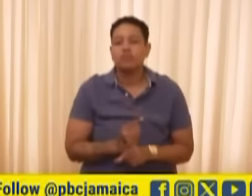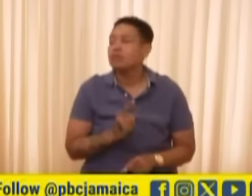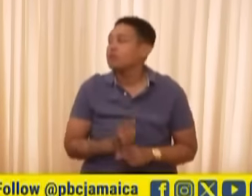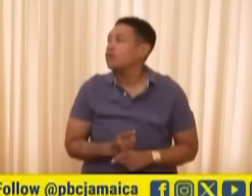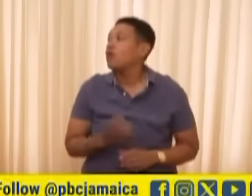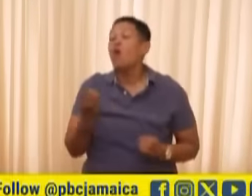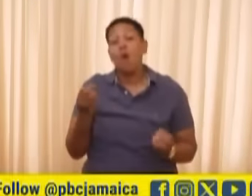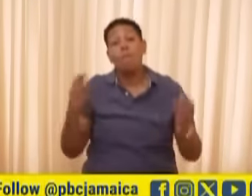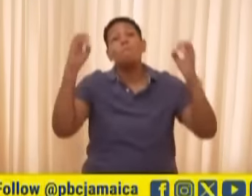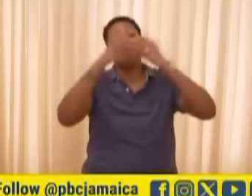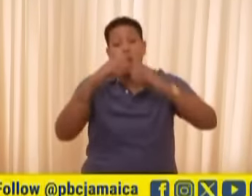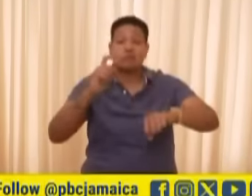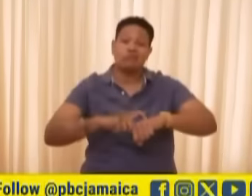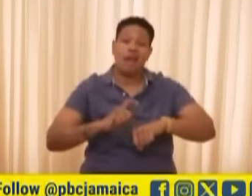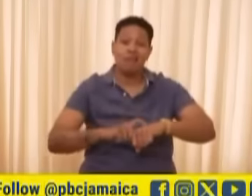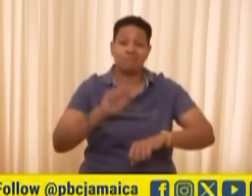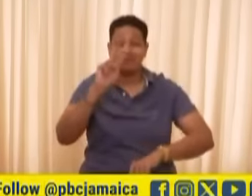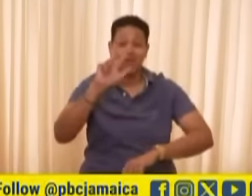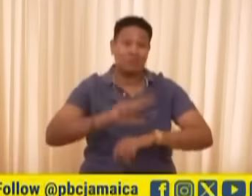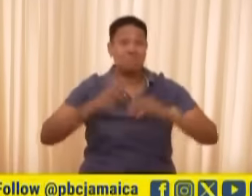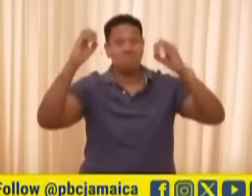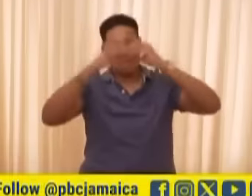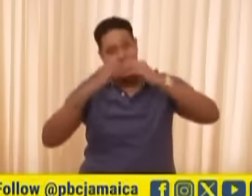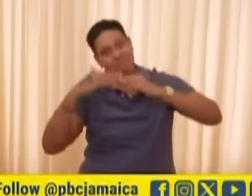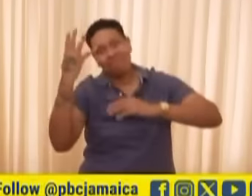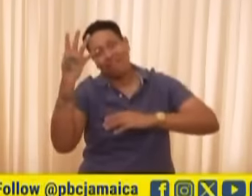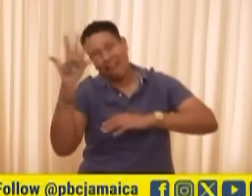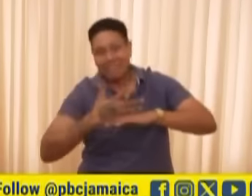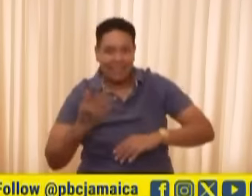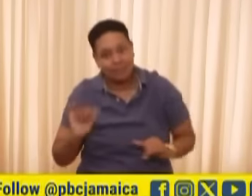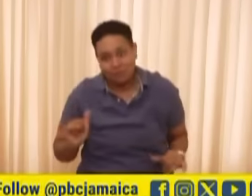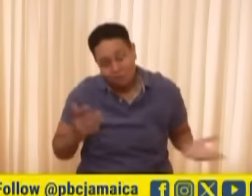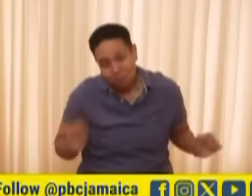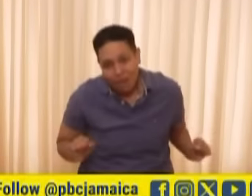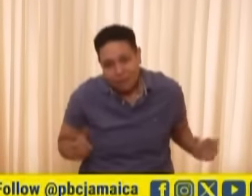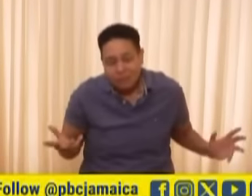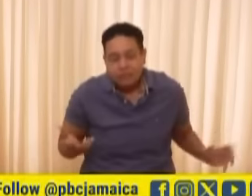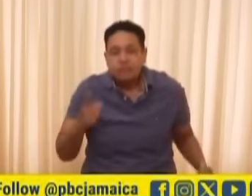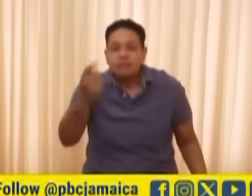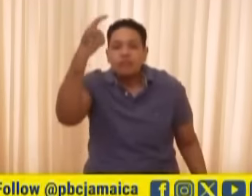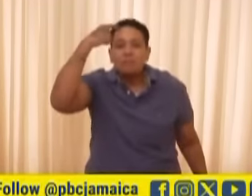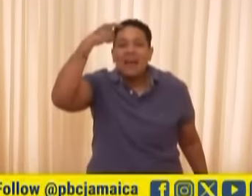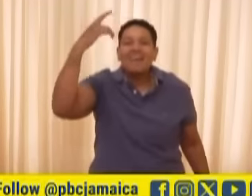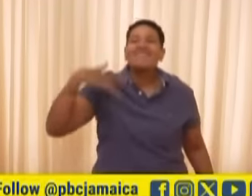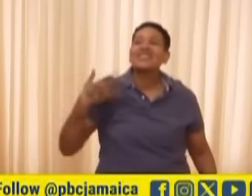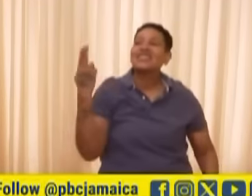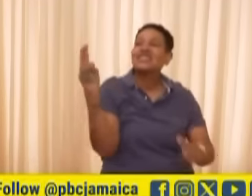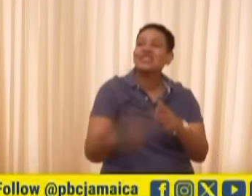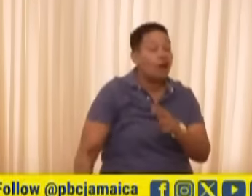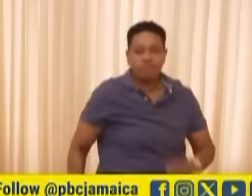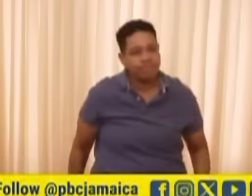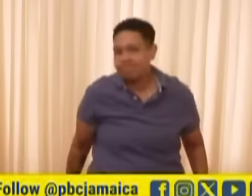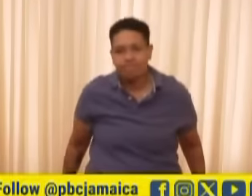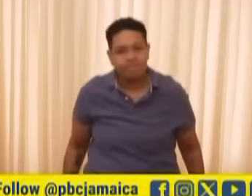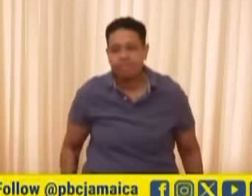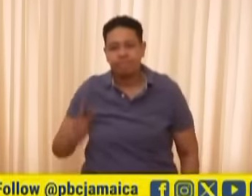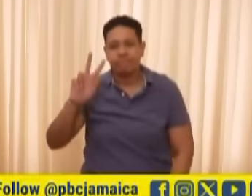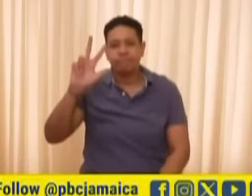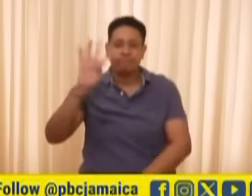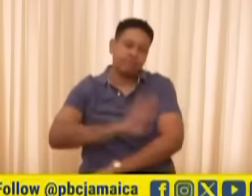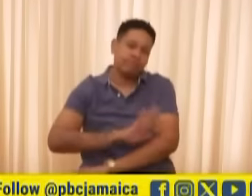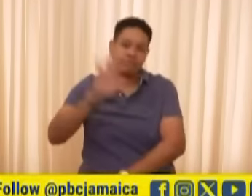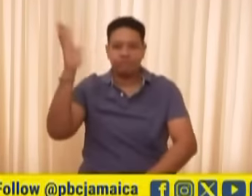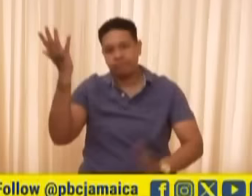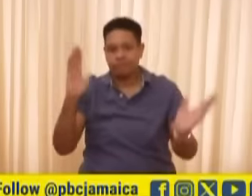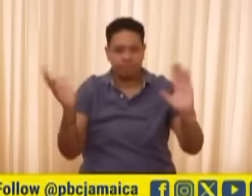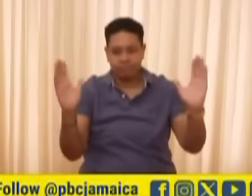Or even longer. So those are the three things you should be, in your mind, be prepared for. Now, I